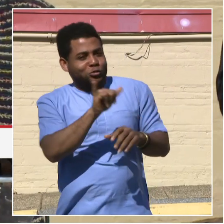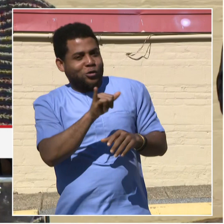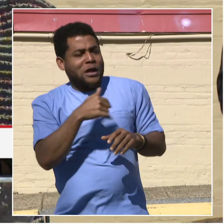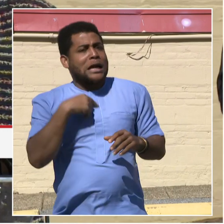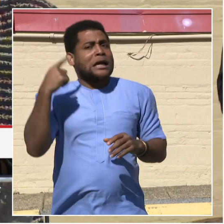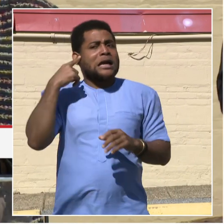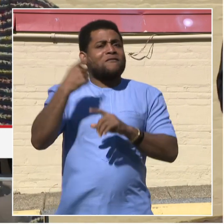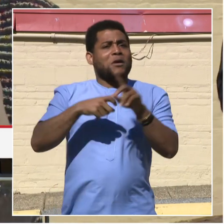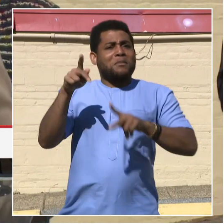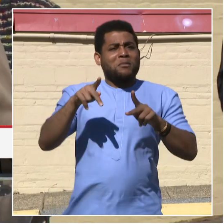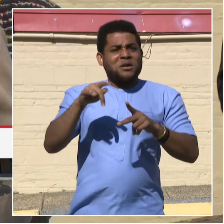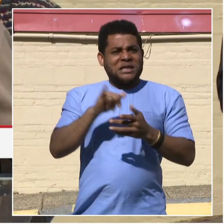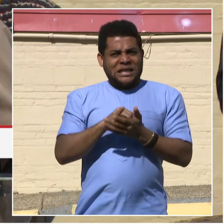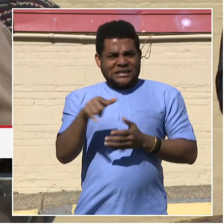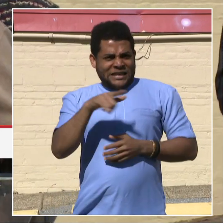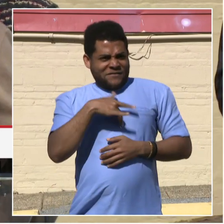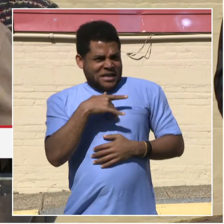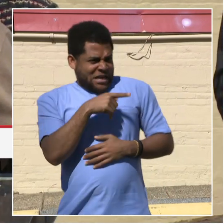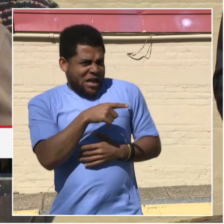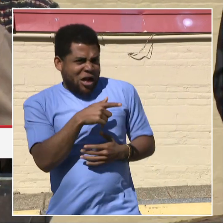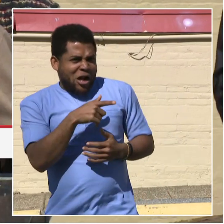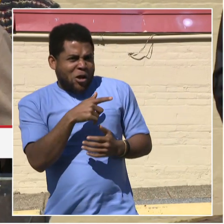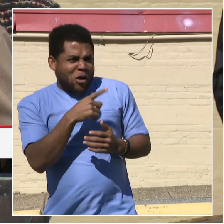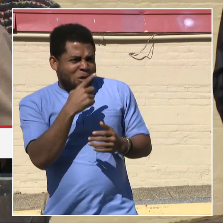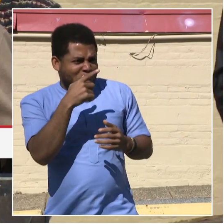for that program over there. What about me?